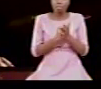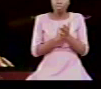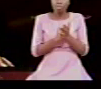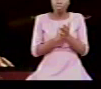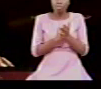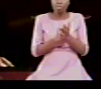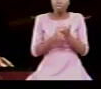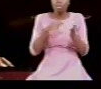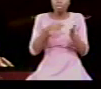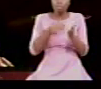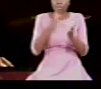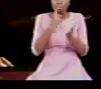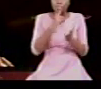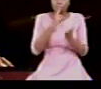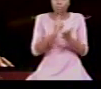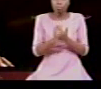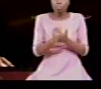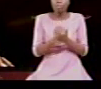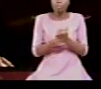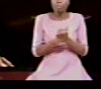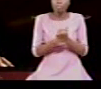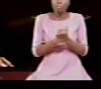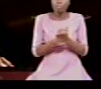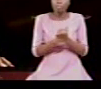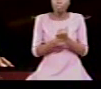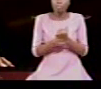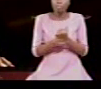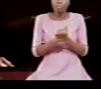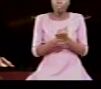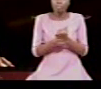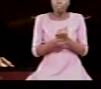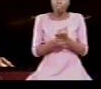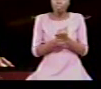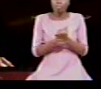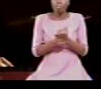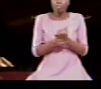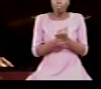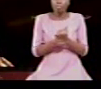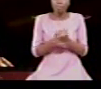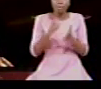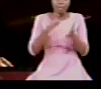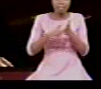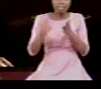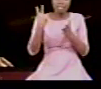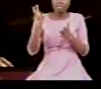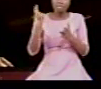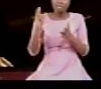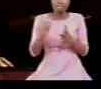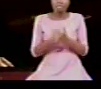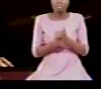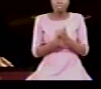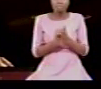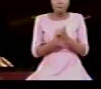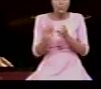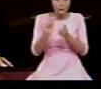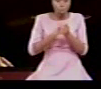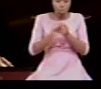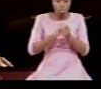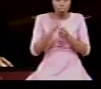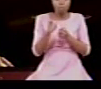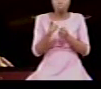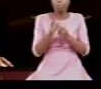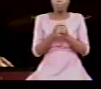truth of sowing and reaping. Verse 16, wash you.